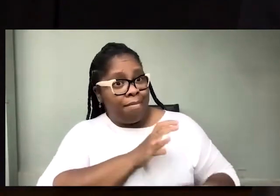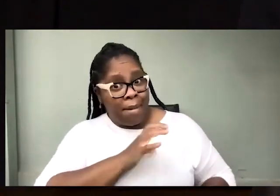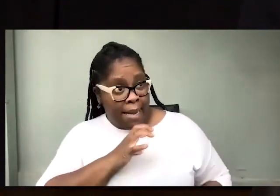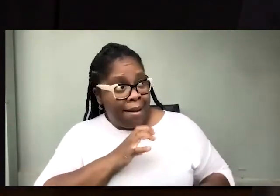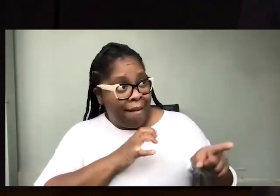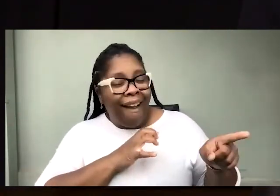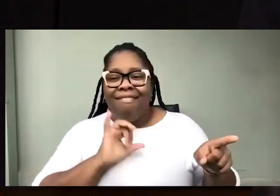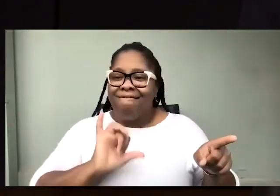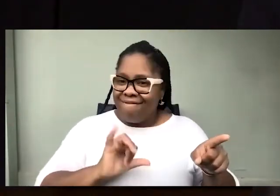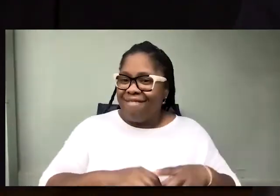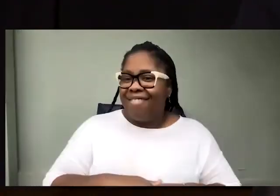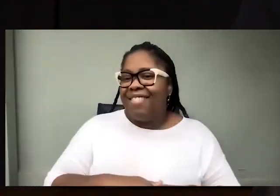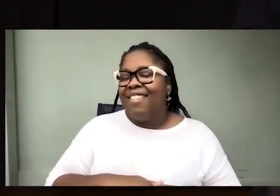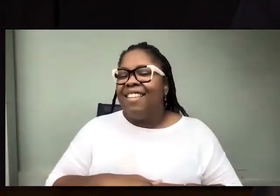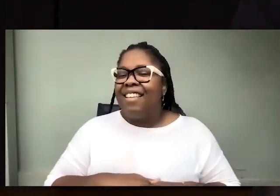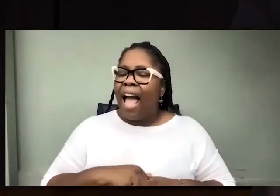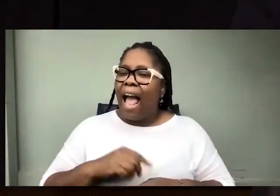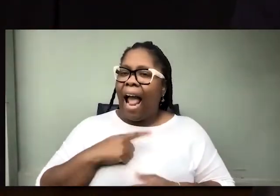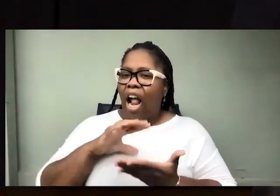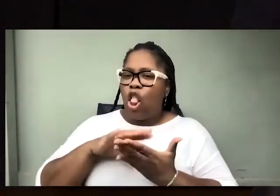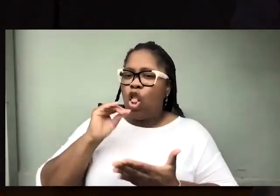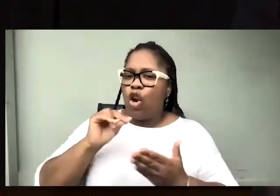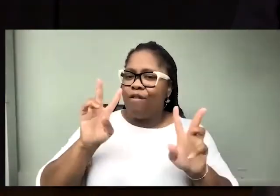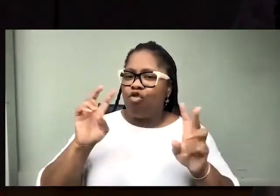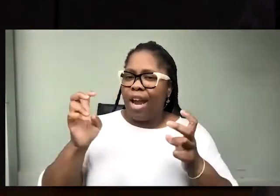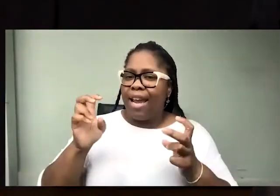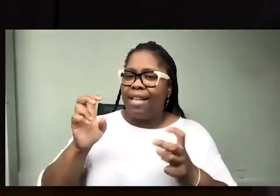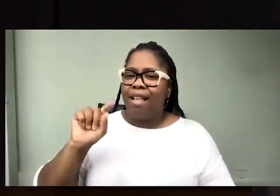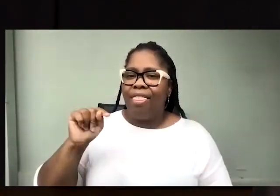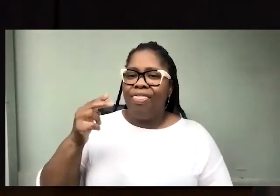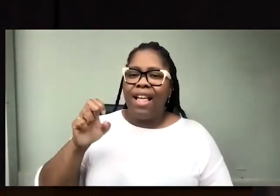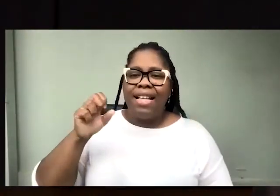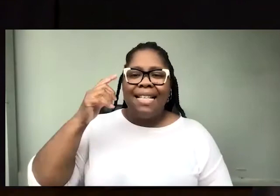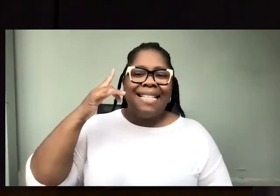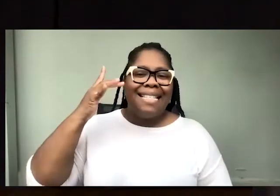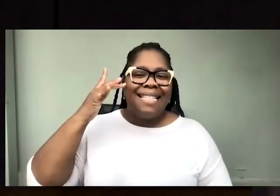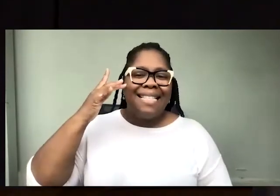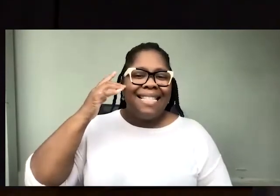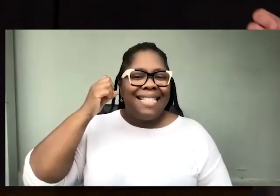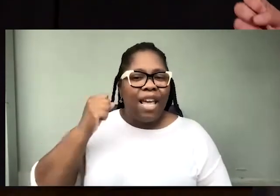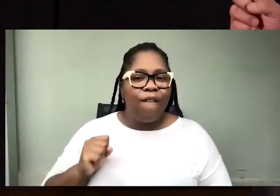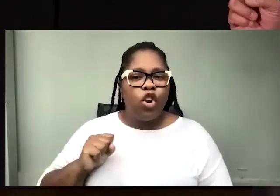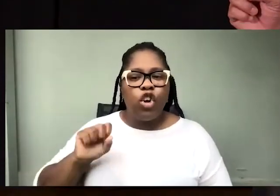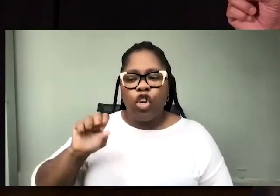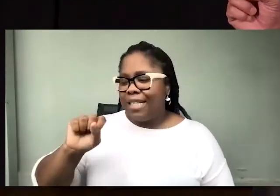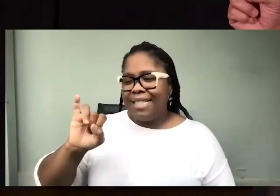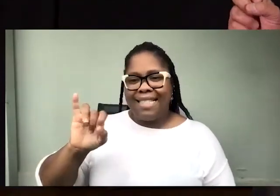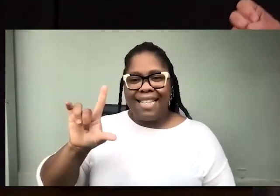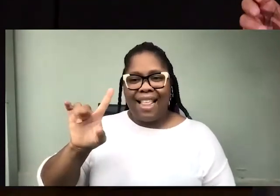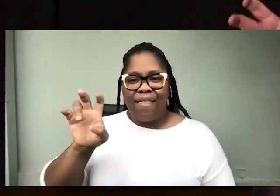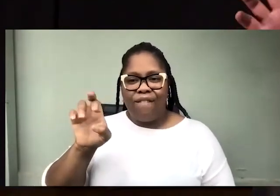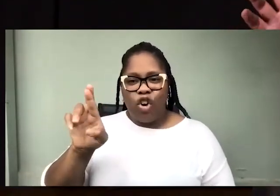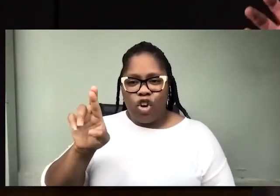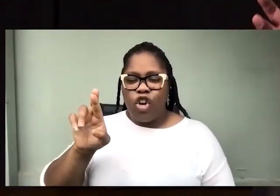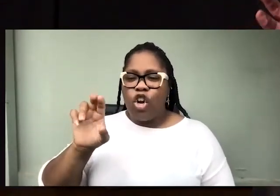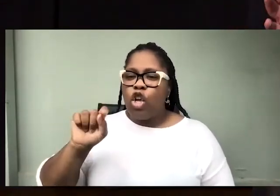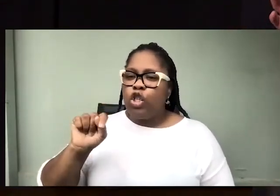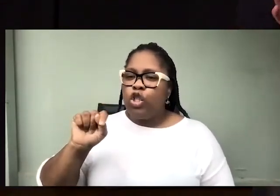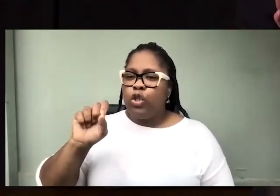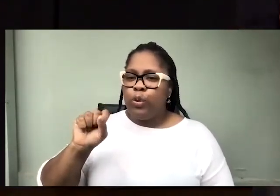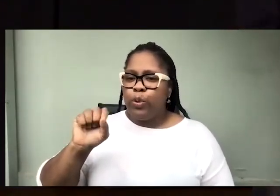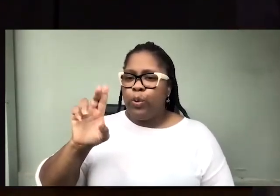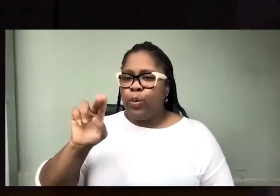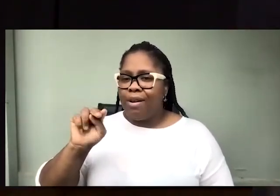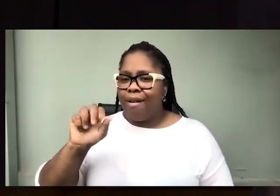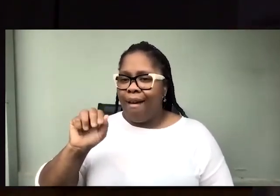first learned the phrase, the silver tsunami, and realized that demographic